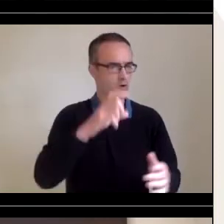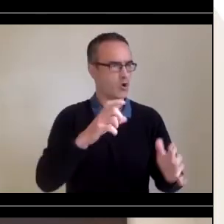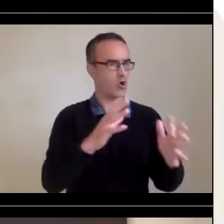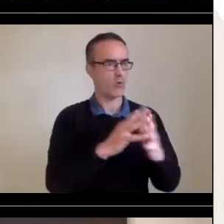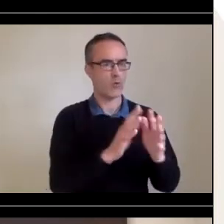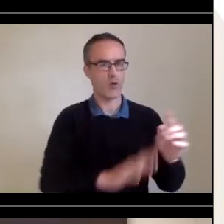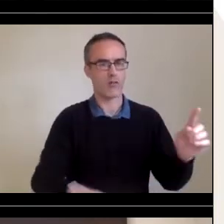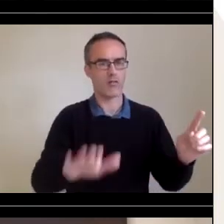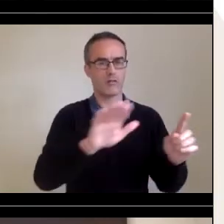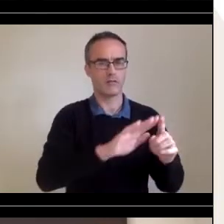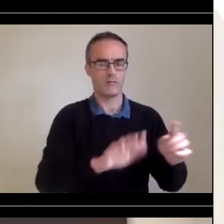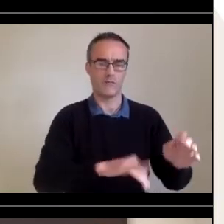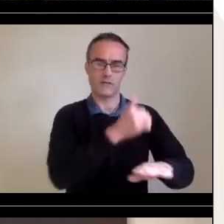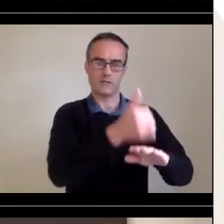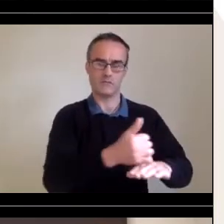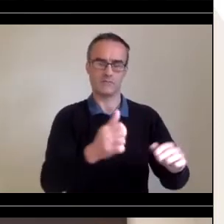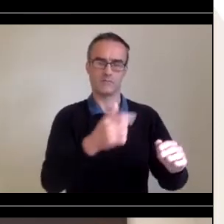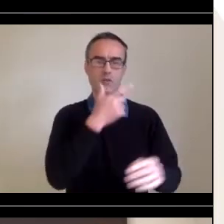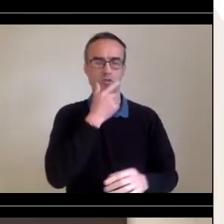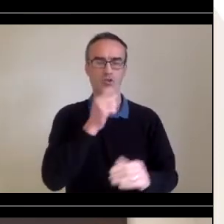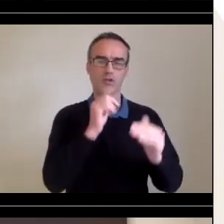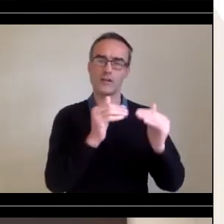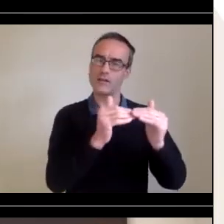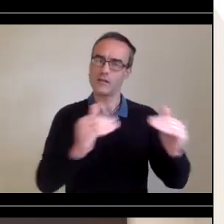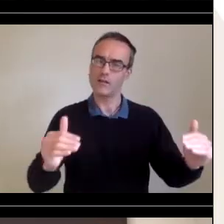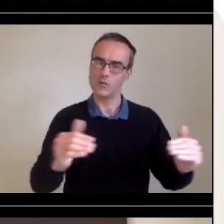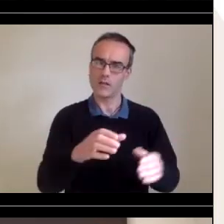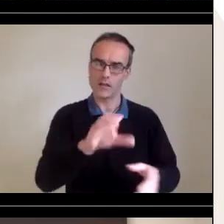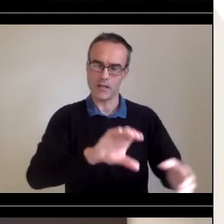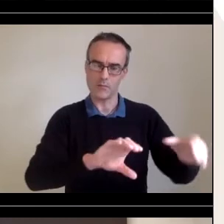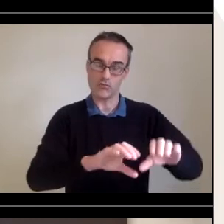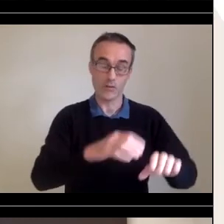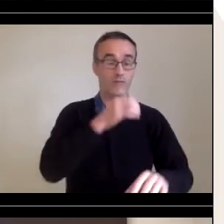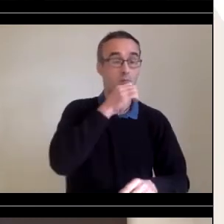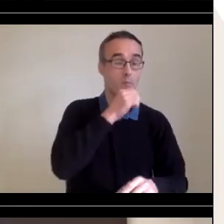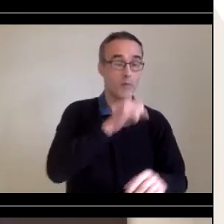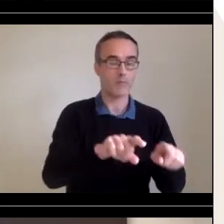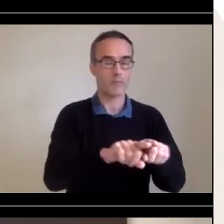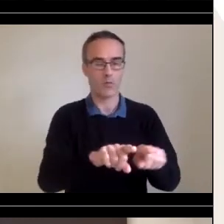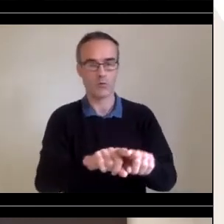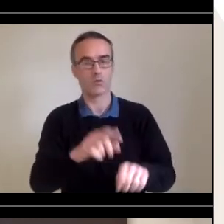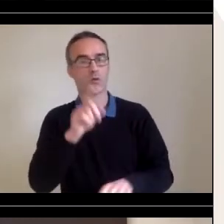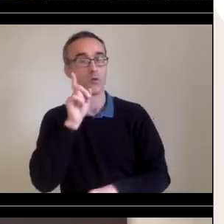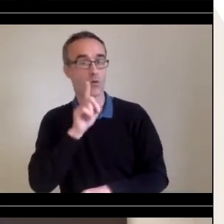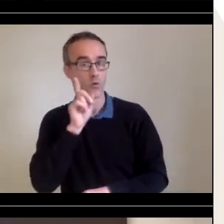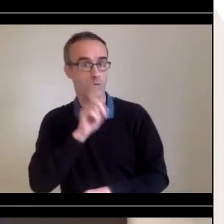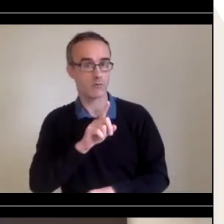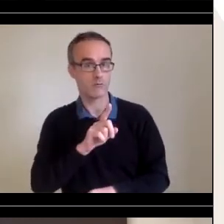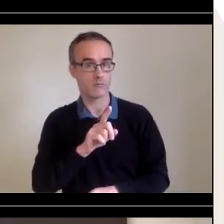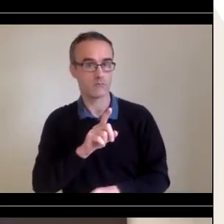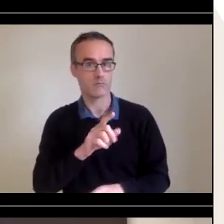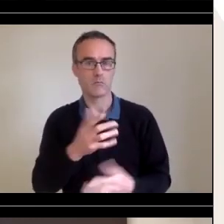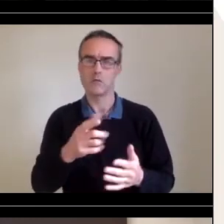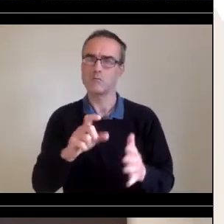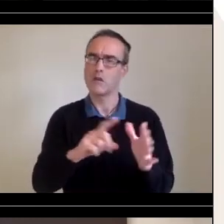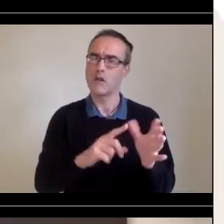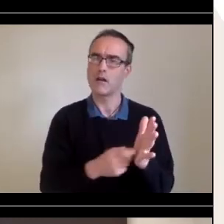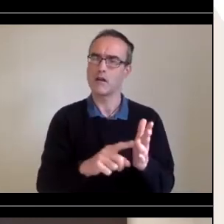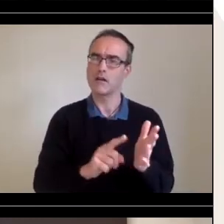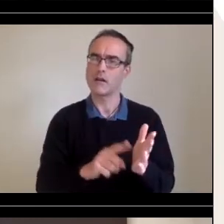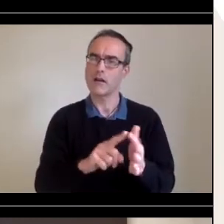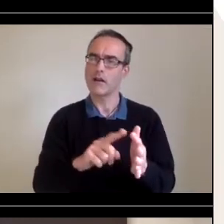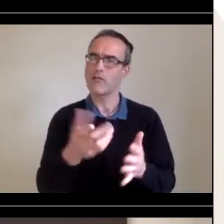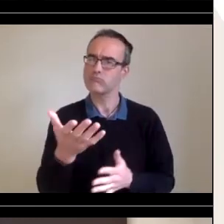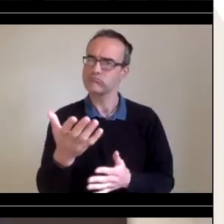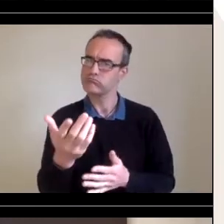implementing gender equity in chemical sciences for both men and women? Let's see, Carol, let's start with you, and we'll see if we can